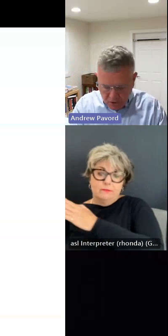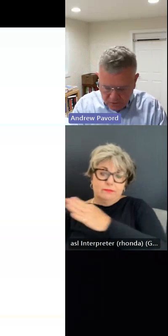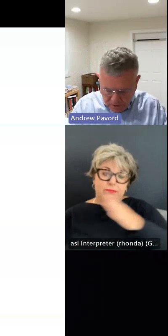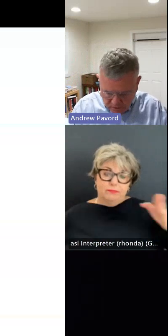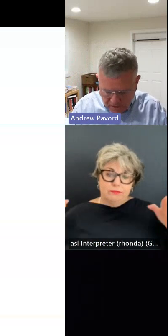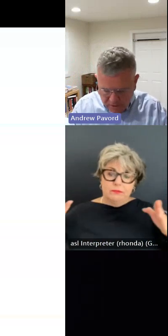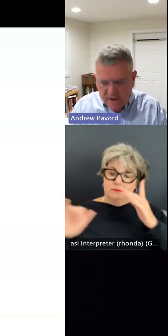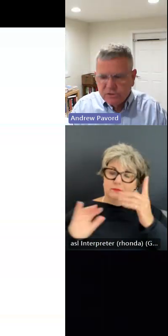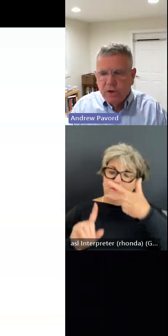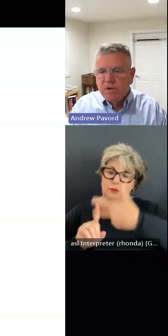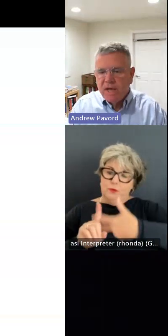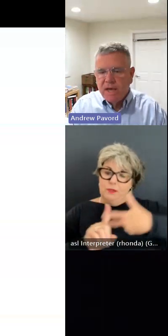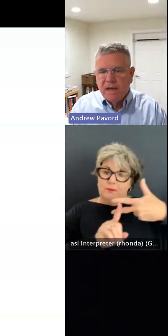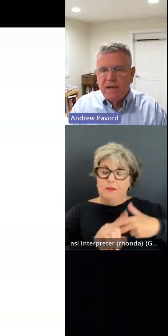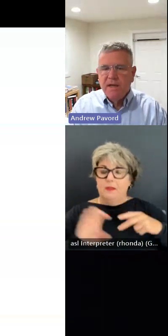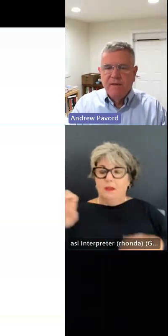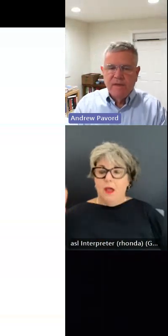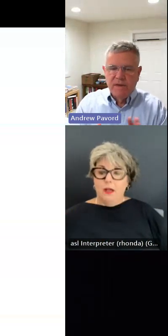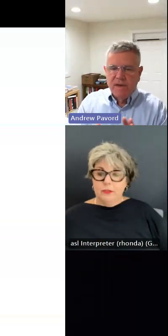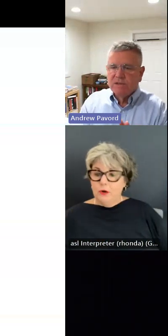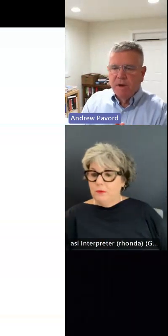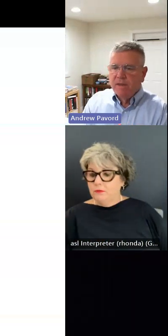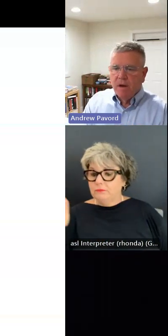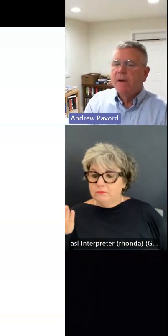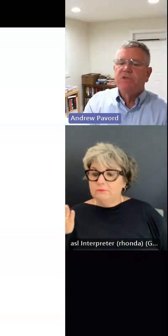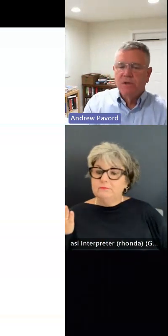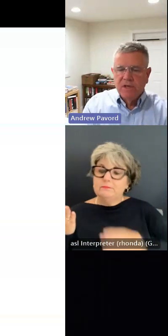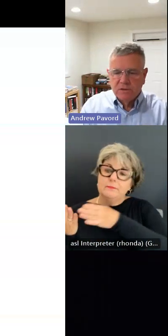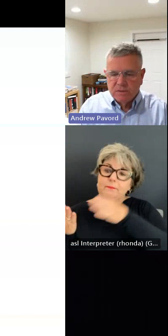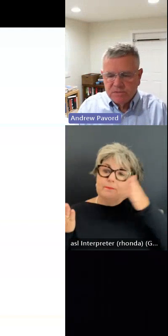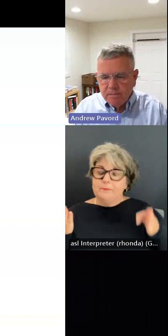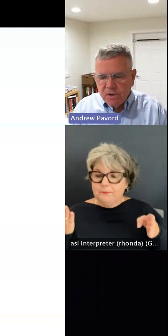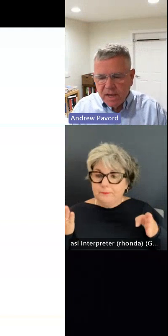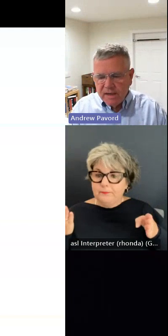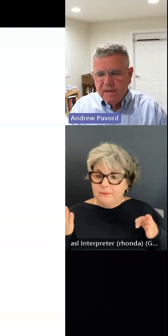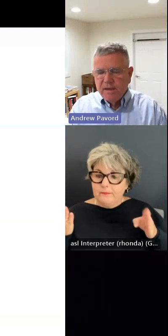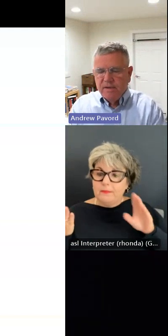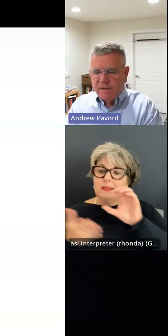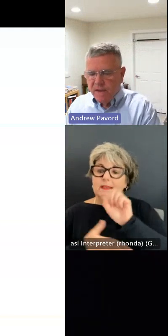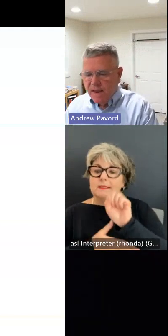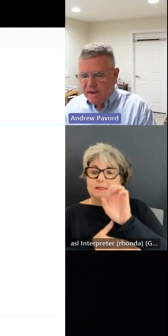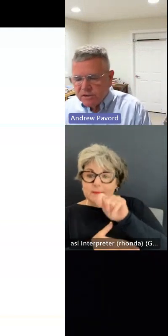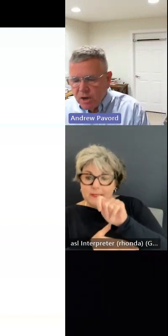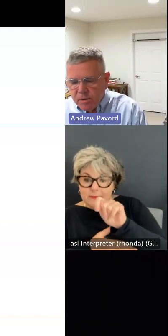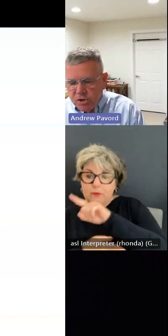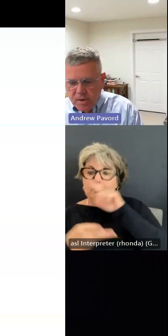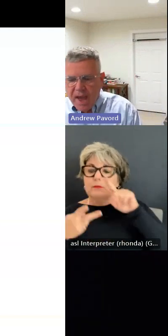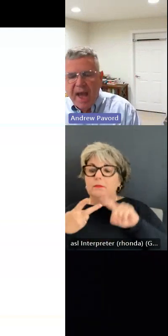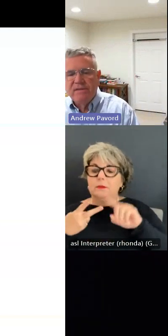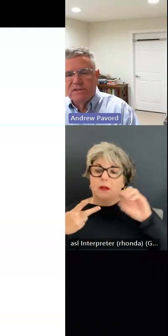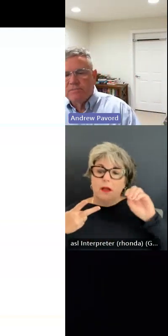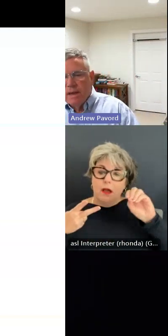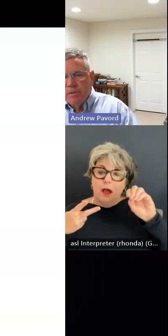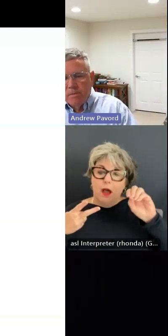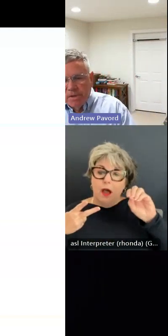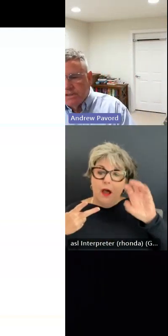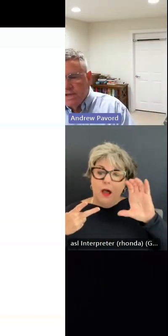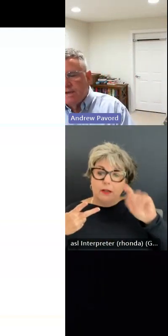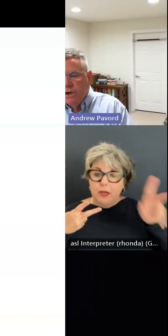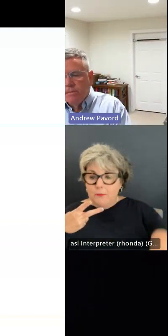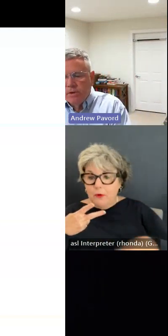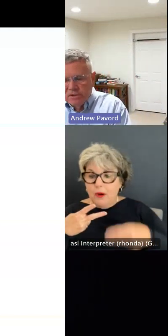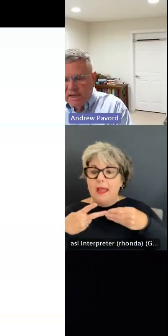period. So, you know, you get your October data, then the next month, you get your September data, then in October you add the